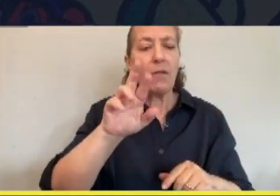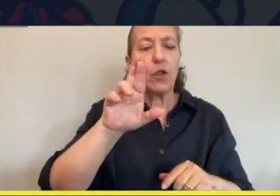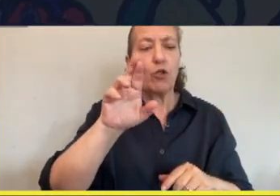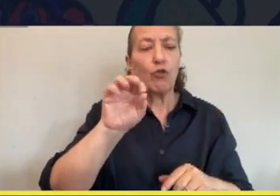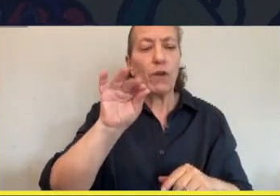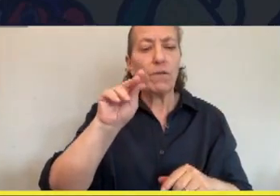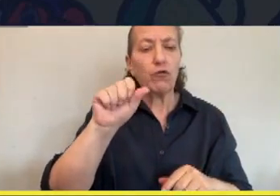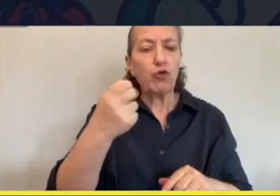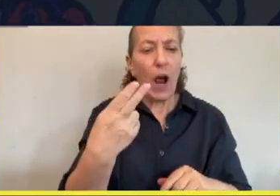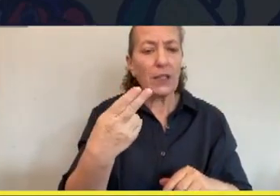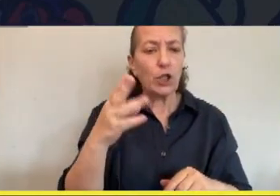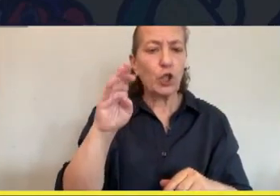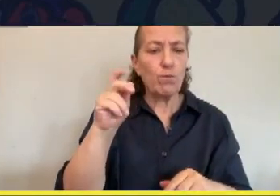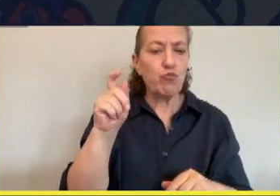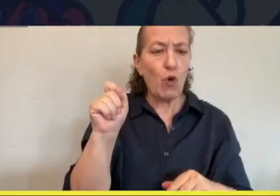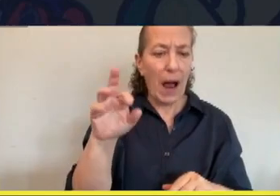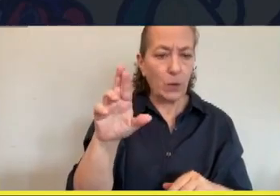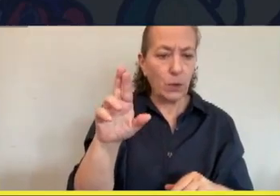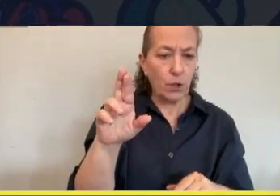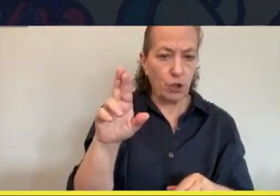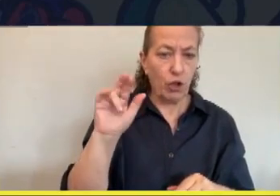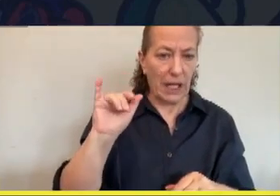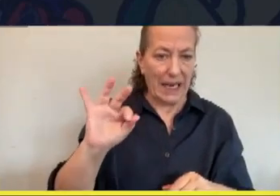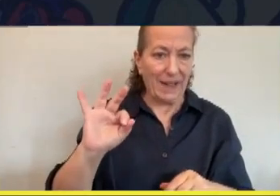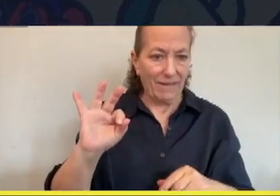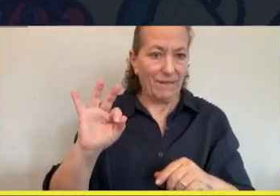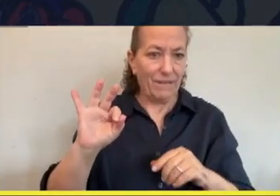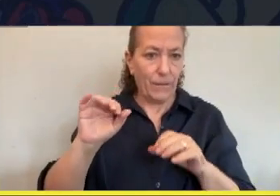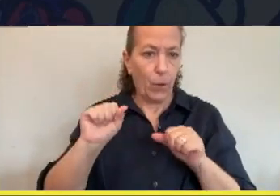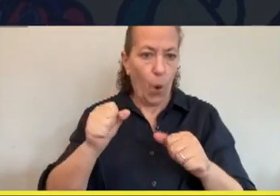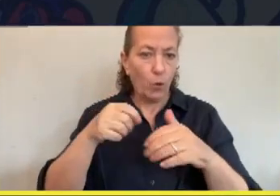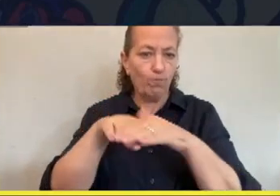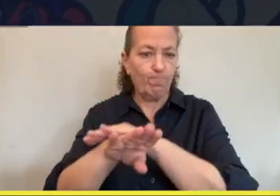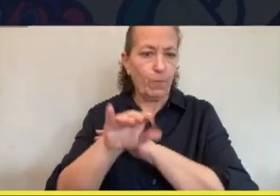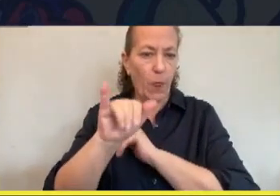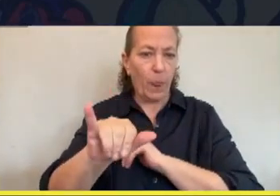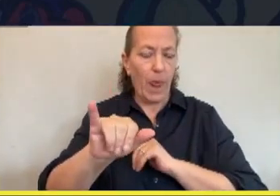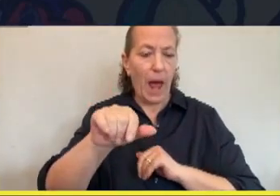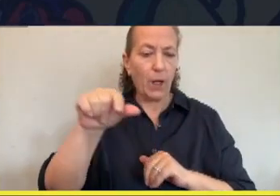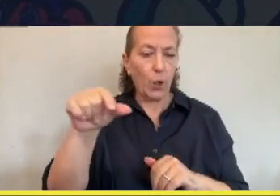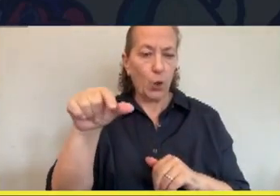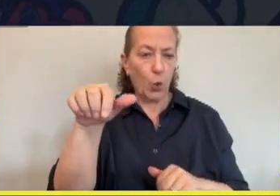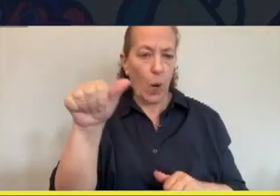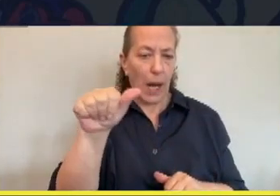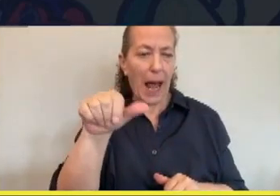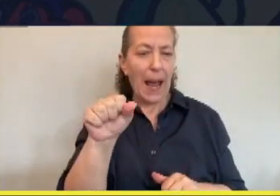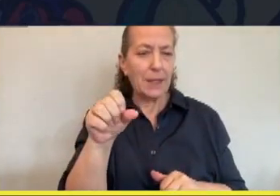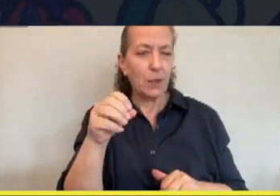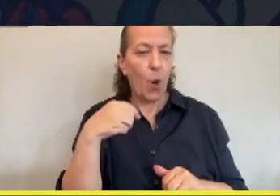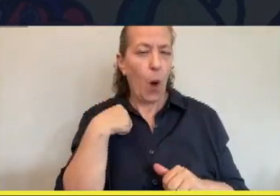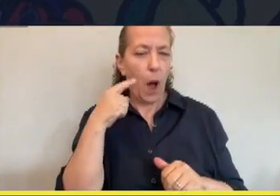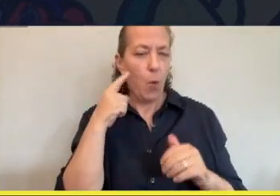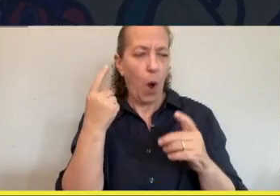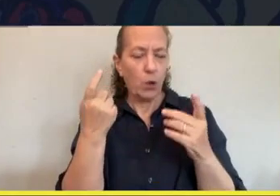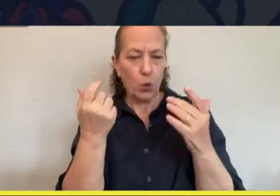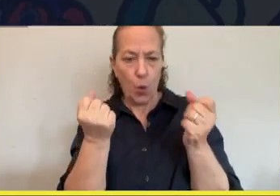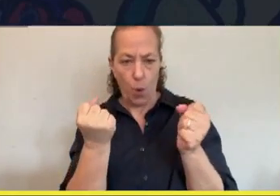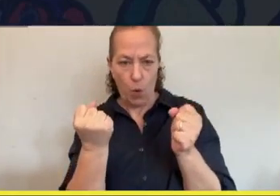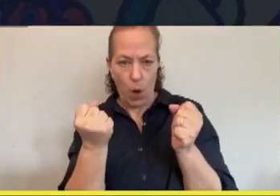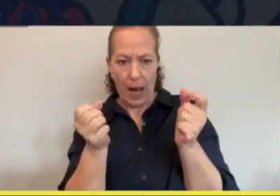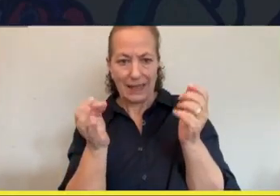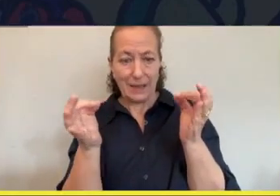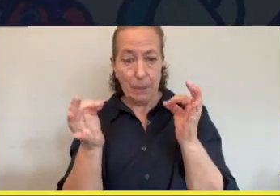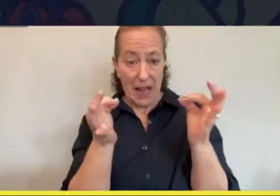order for the Q&A box to show up below. So I'm going to just stall for a moment and explain that if you're in the